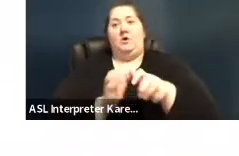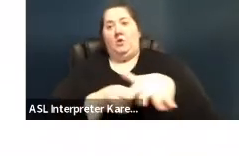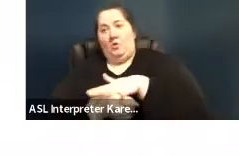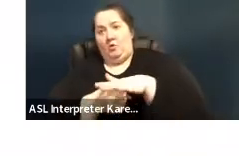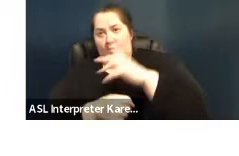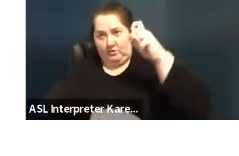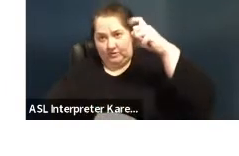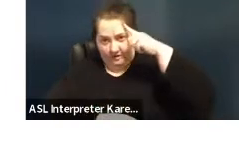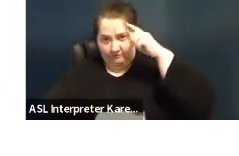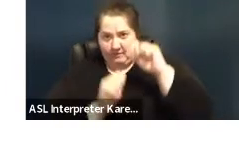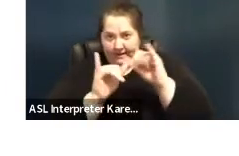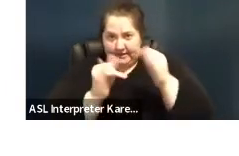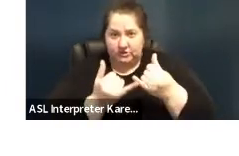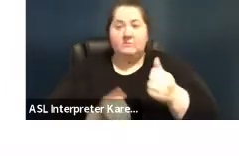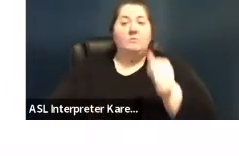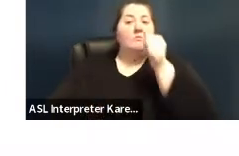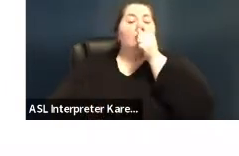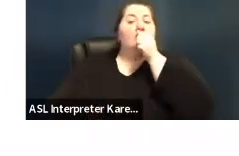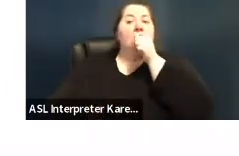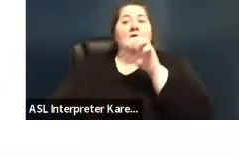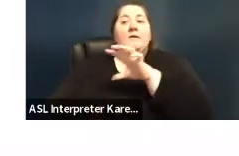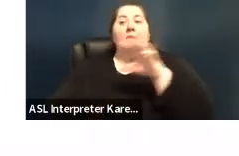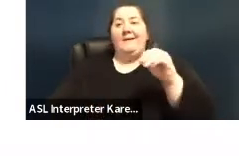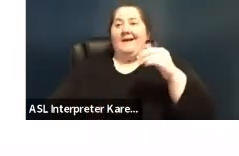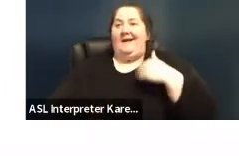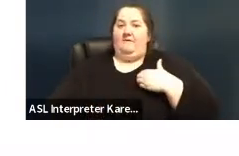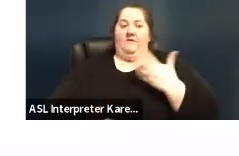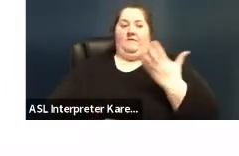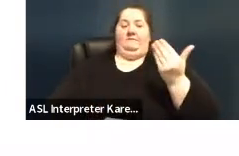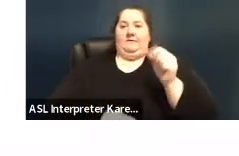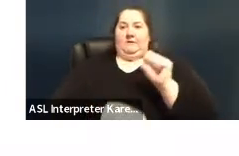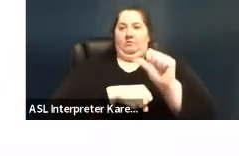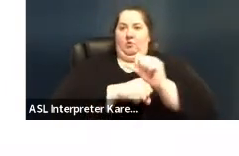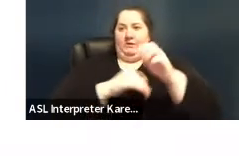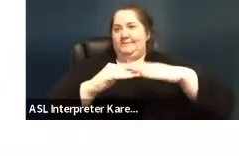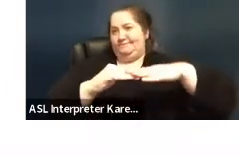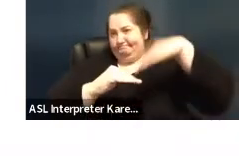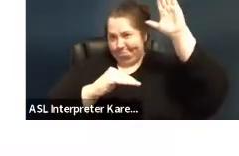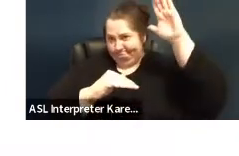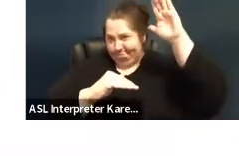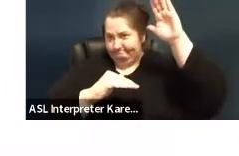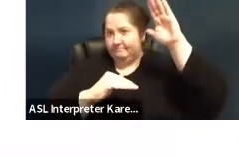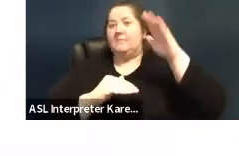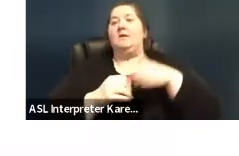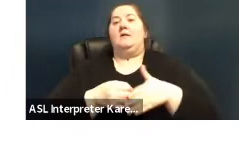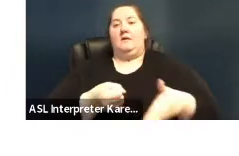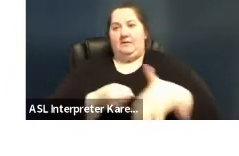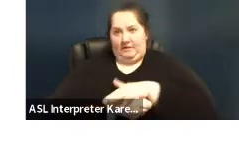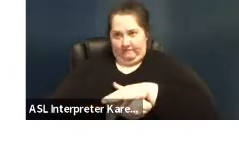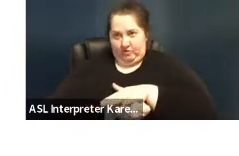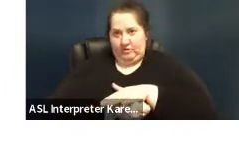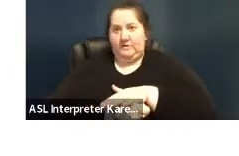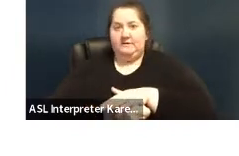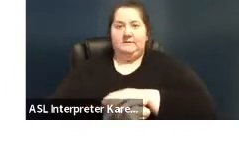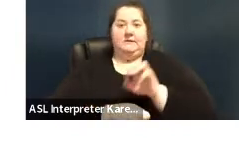and private companies that have at least 15 employees. They are covered as